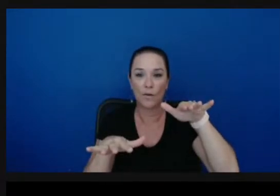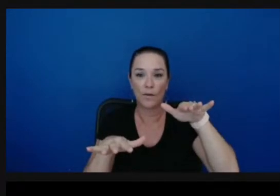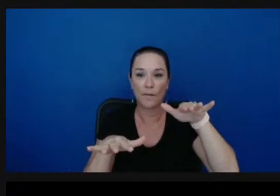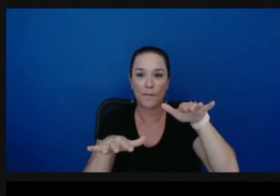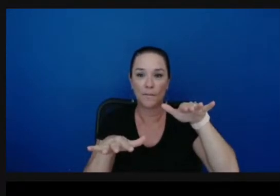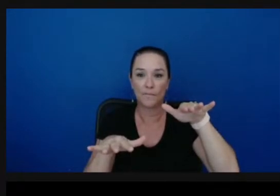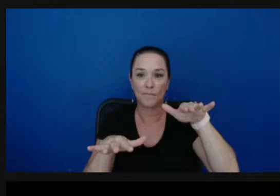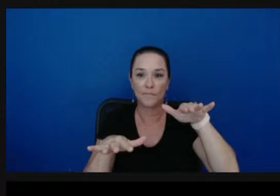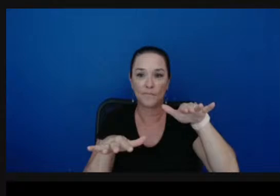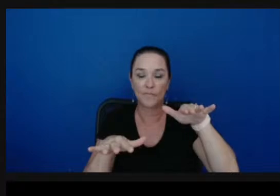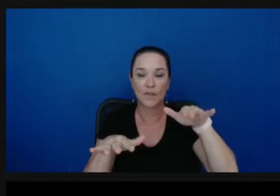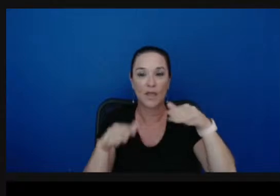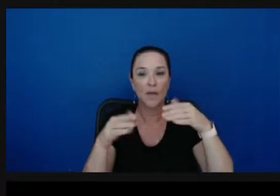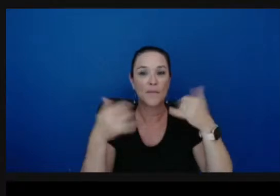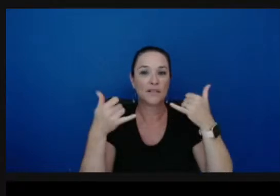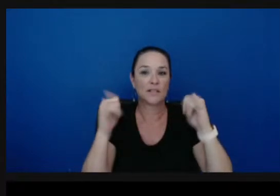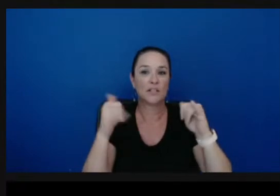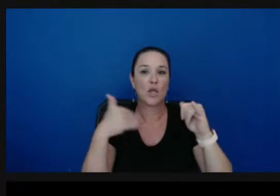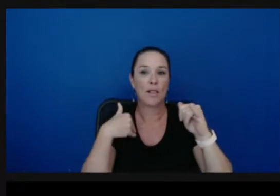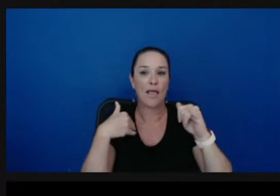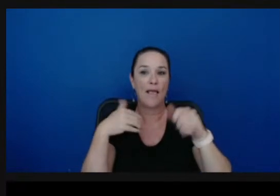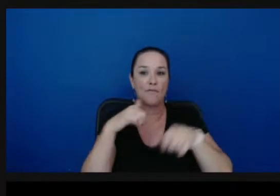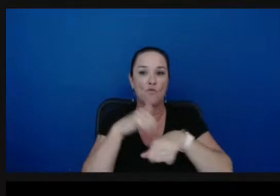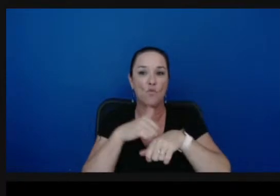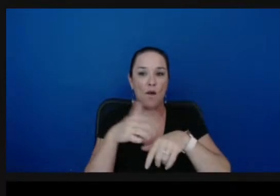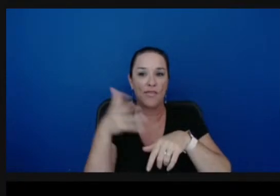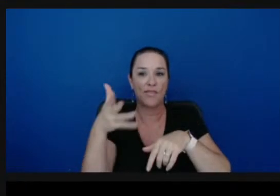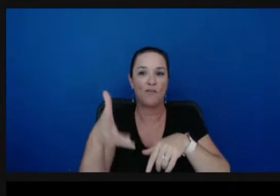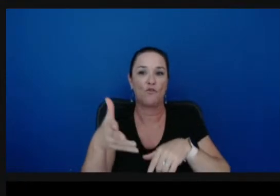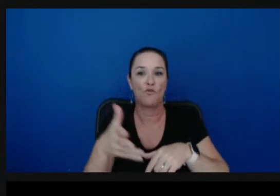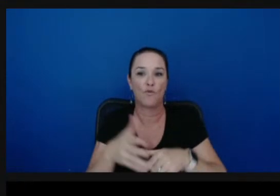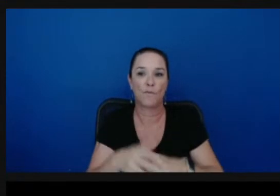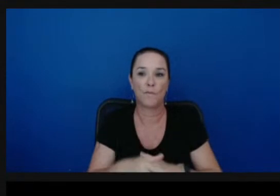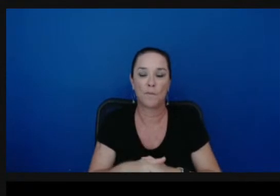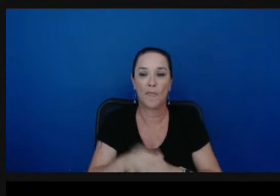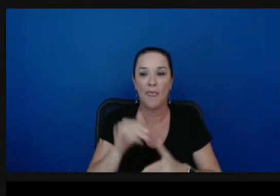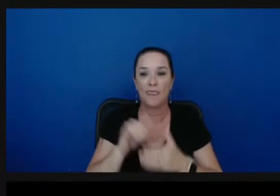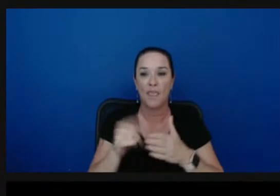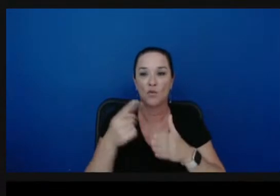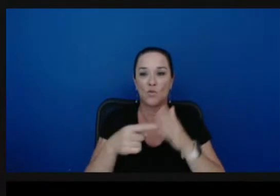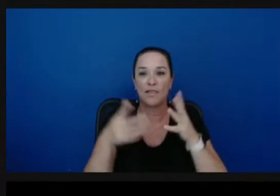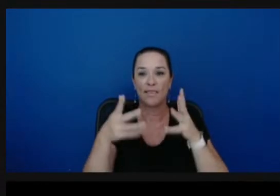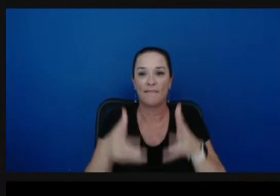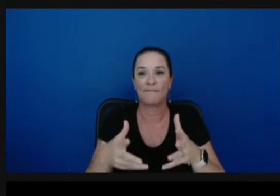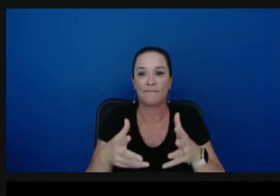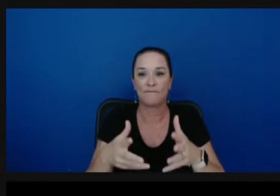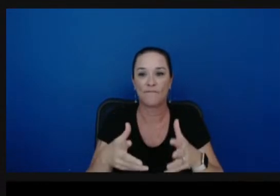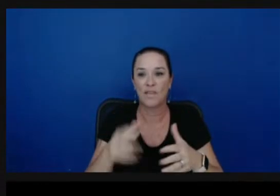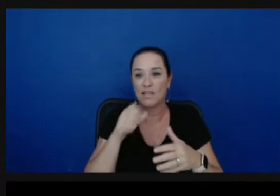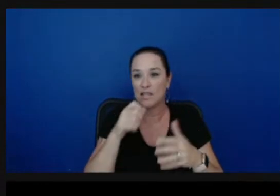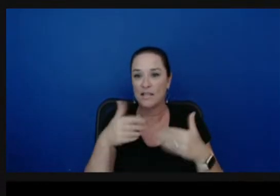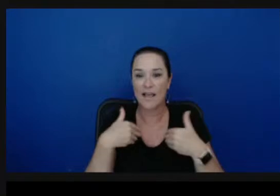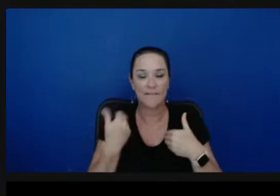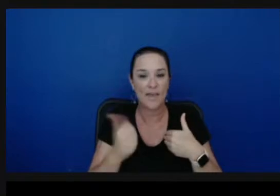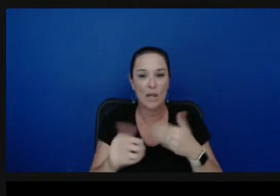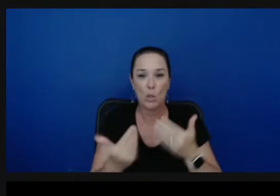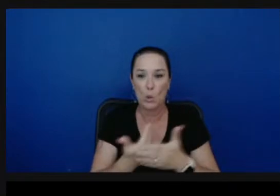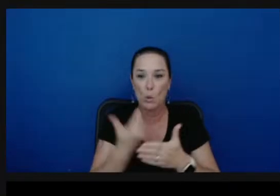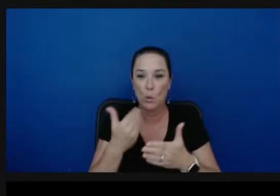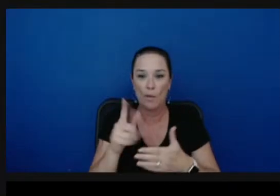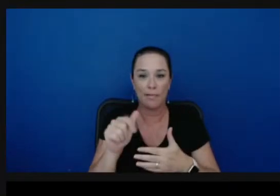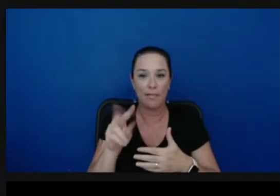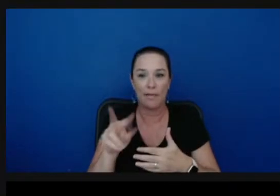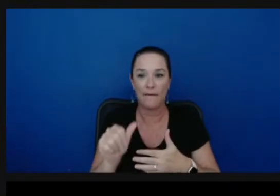but there likely are some ballistics on there as well. Here's what's left that hasn't been carried in the lava. Just to the left of there is that